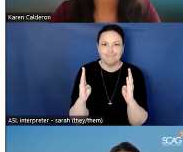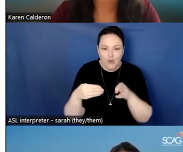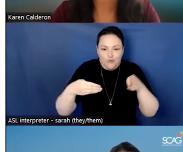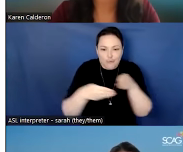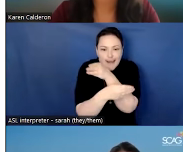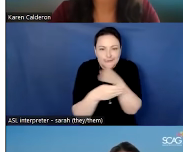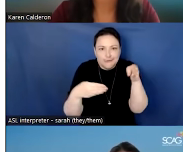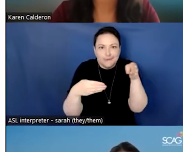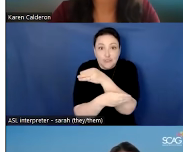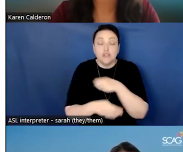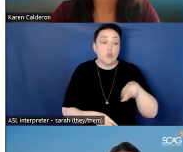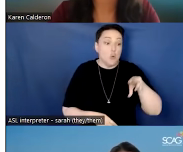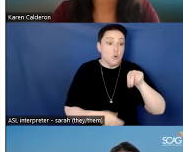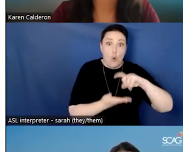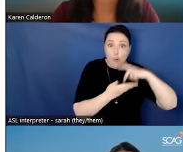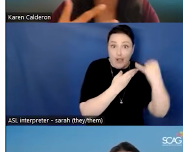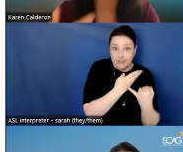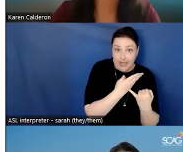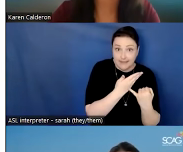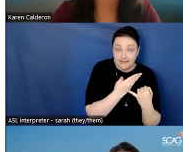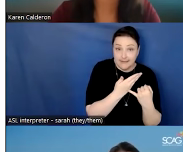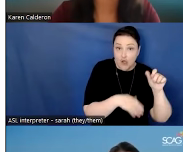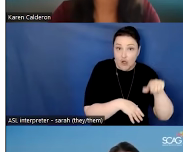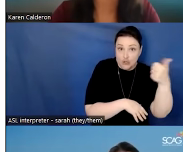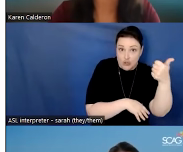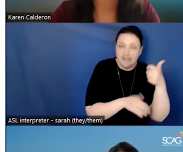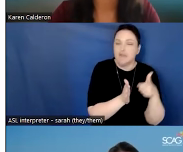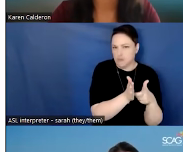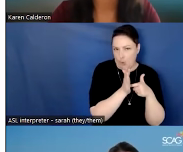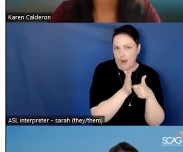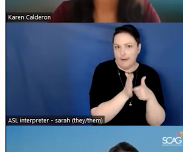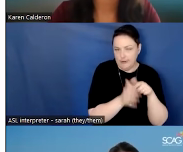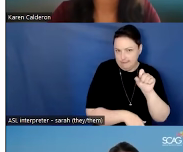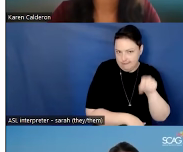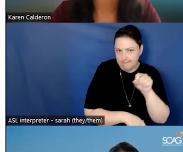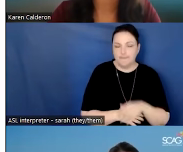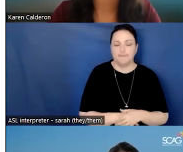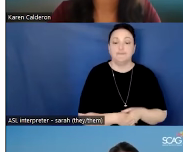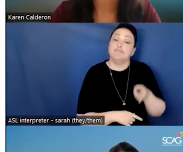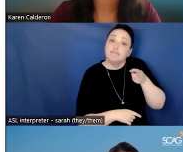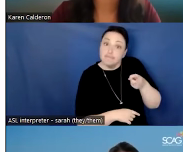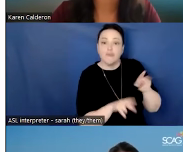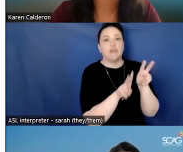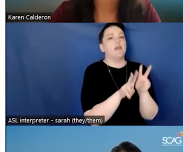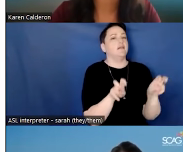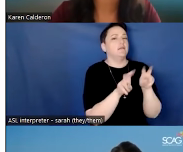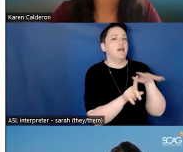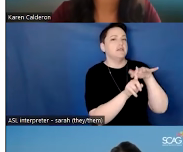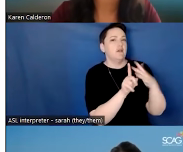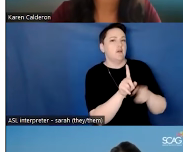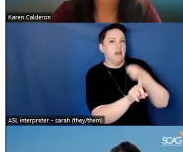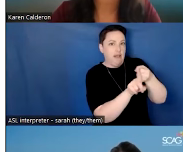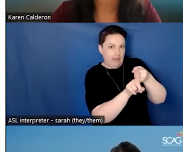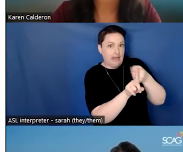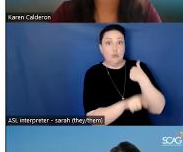would be the no project alternative, which is again required by CEQA, and that's going to analyze the environmental impacts that